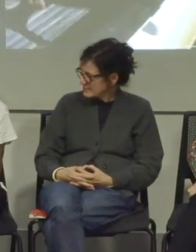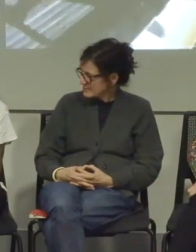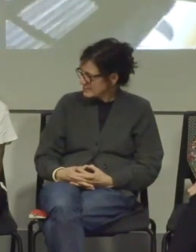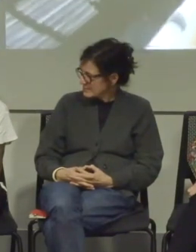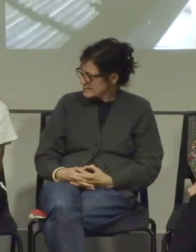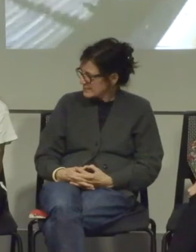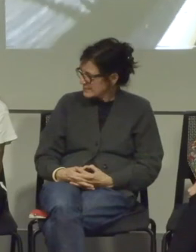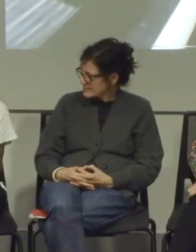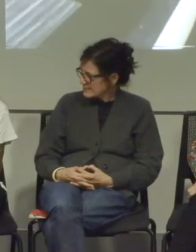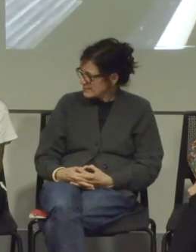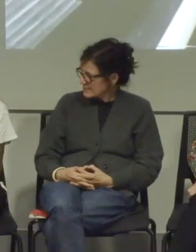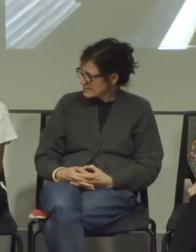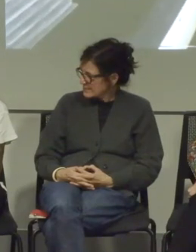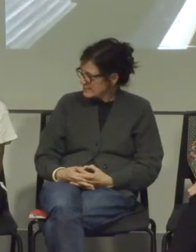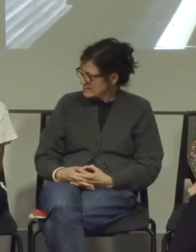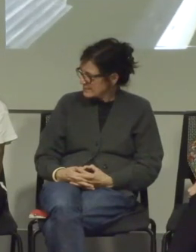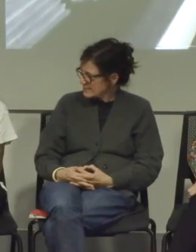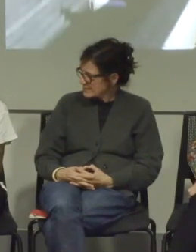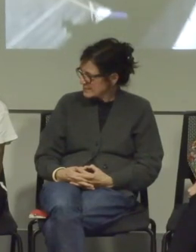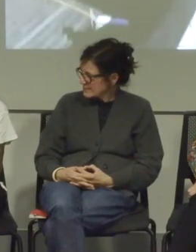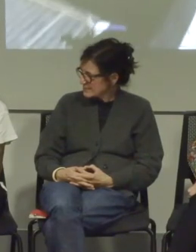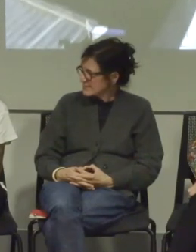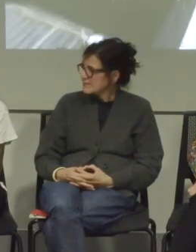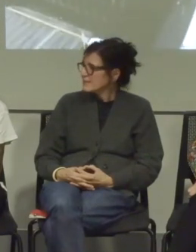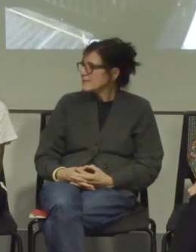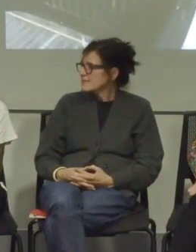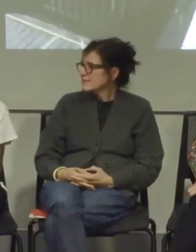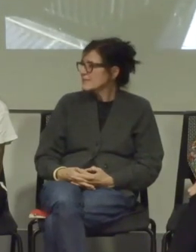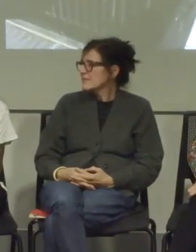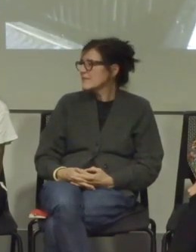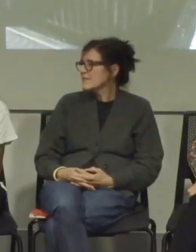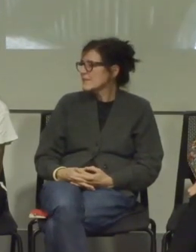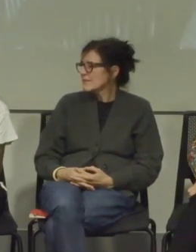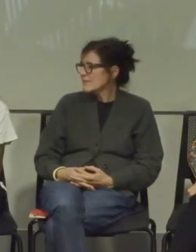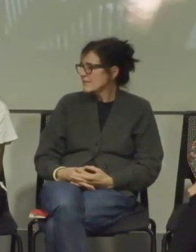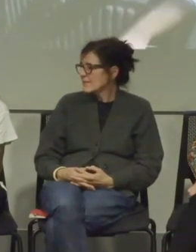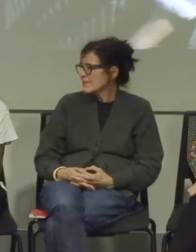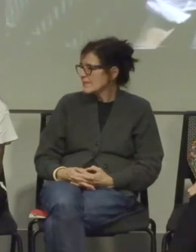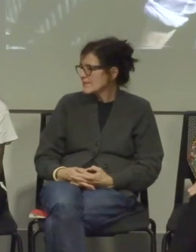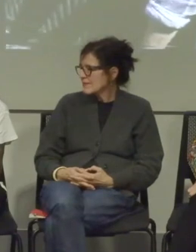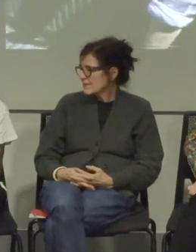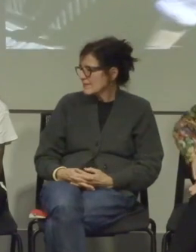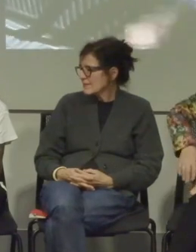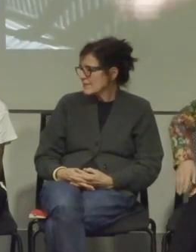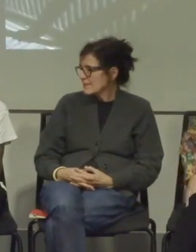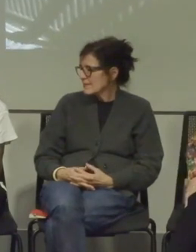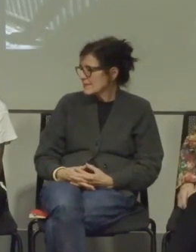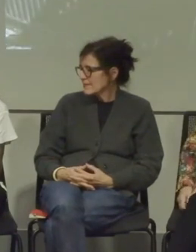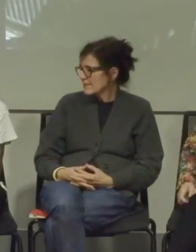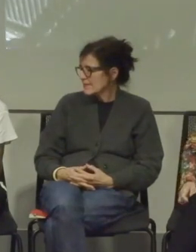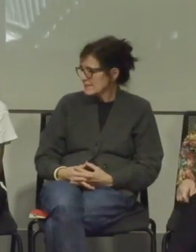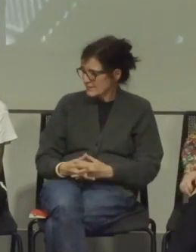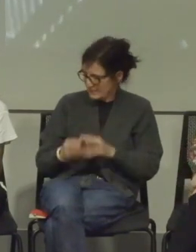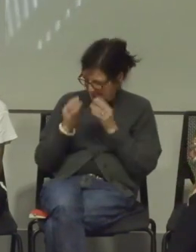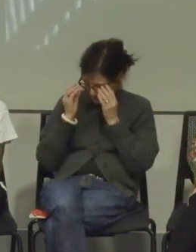they're soulless. You know, there was an article in the paper the other day, or somebody had written an article.